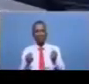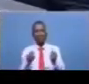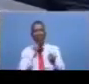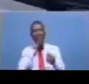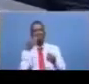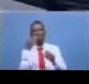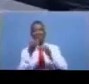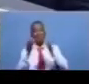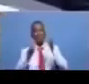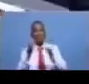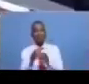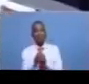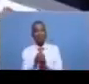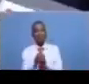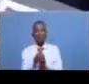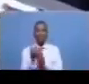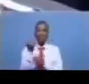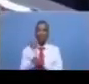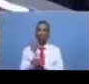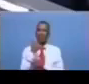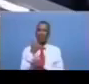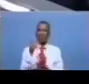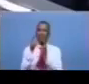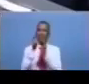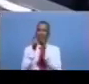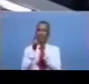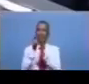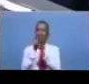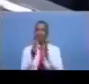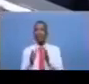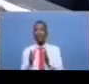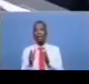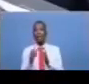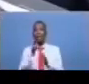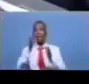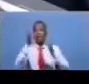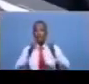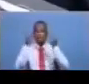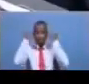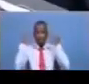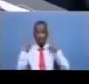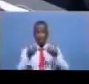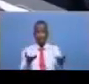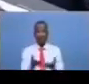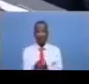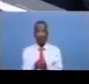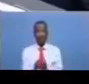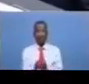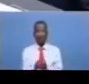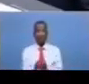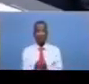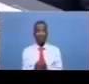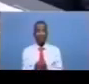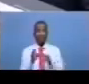it is absolutely wrong for colleague lawyers to be the ones fanning the flames. We're all in this country during the 2013 election petition. We